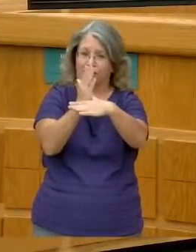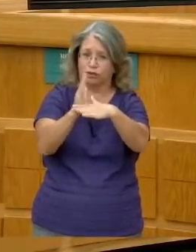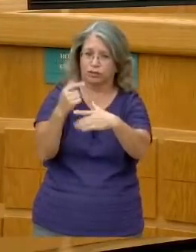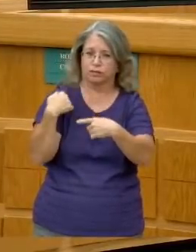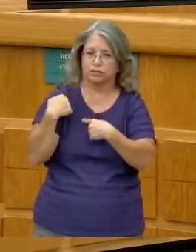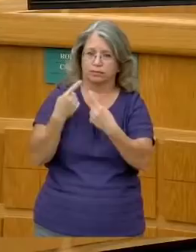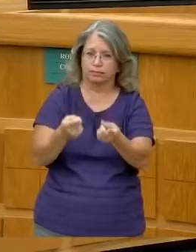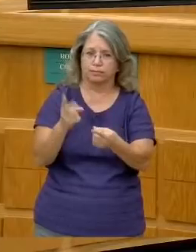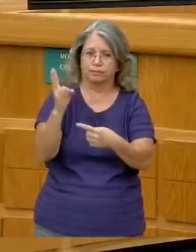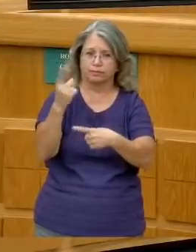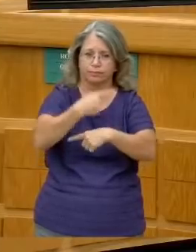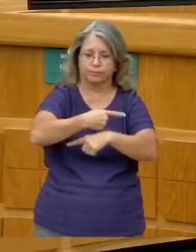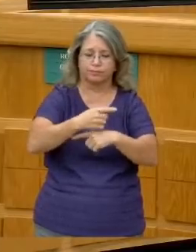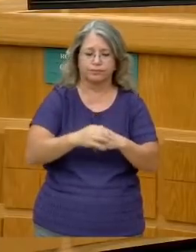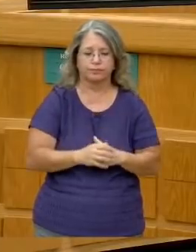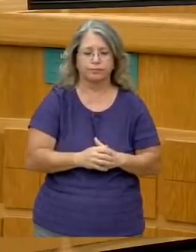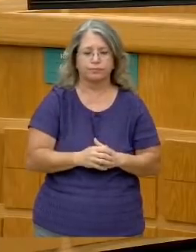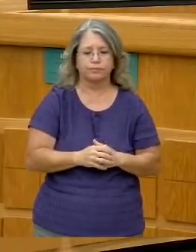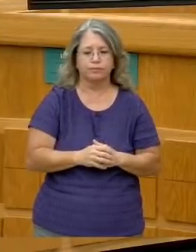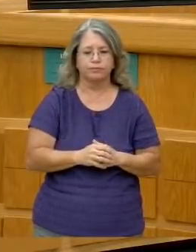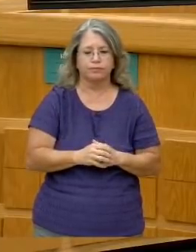days.